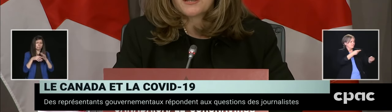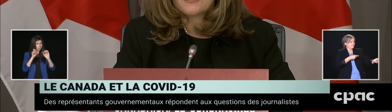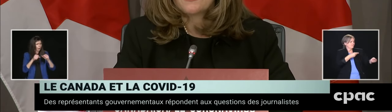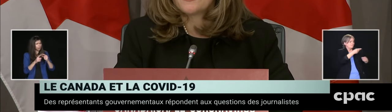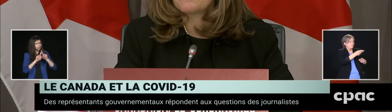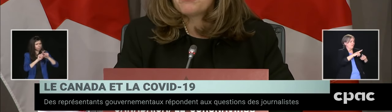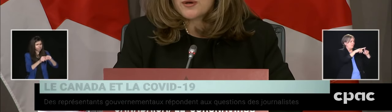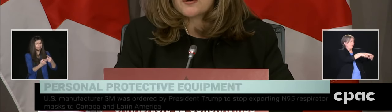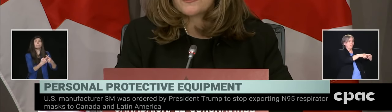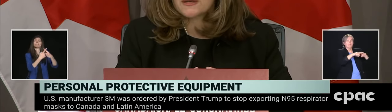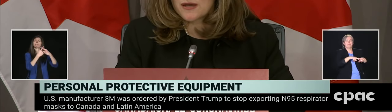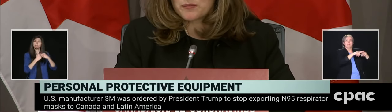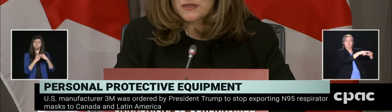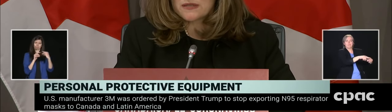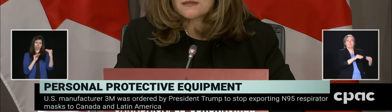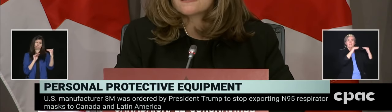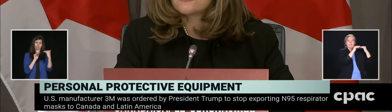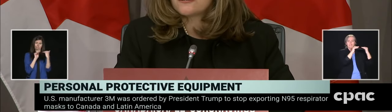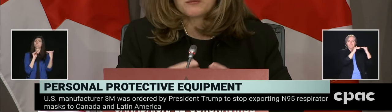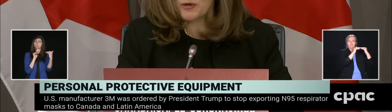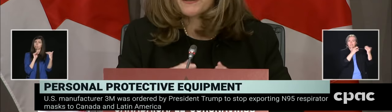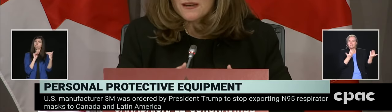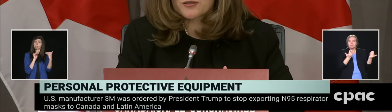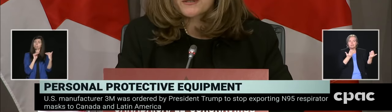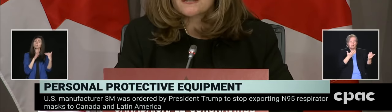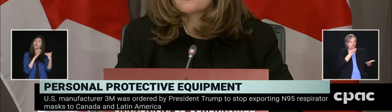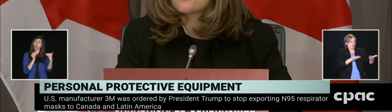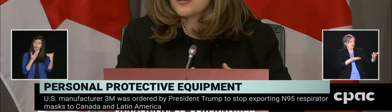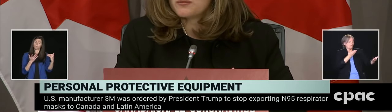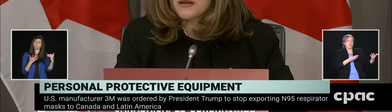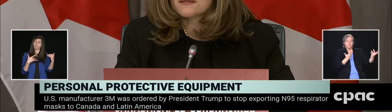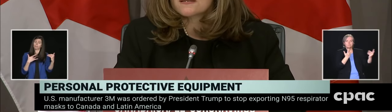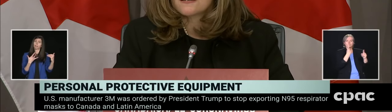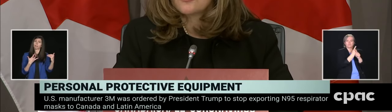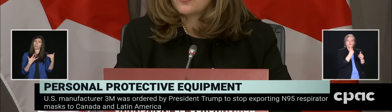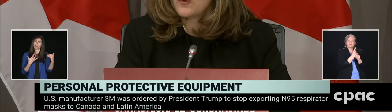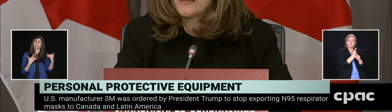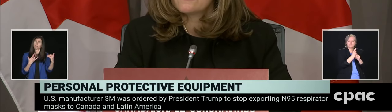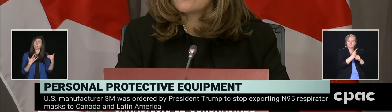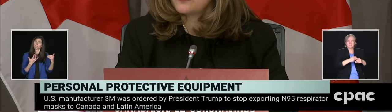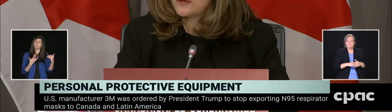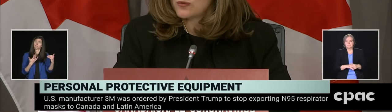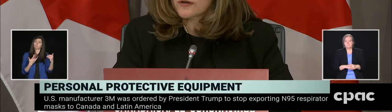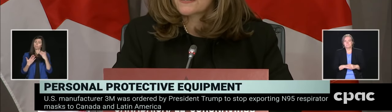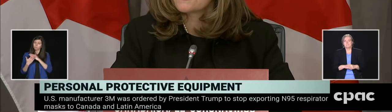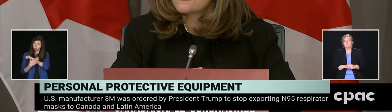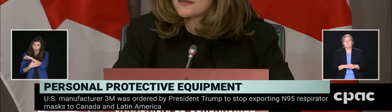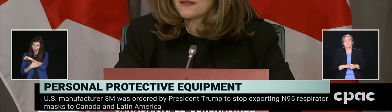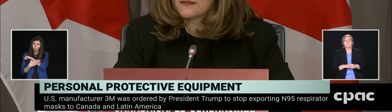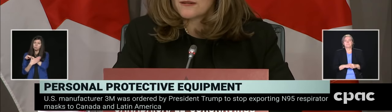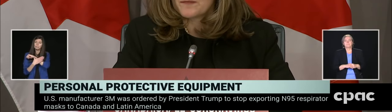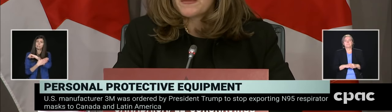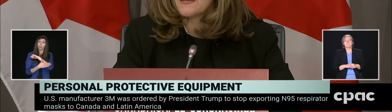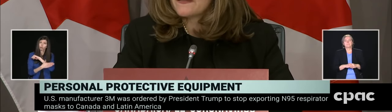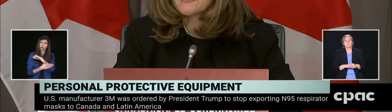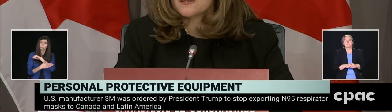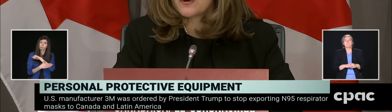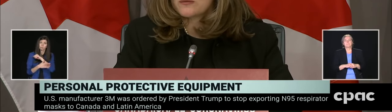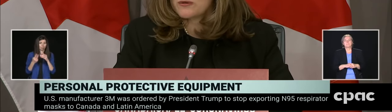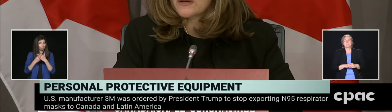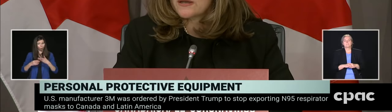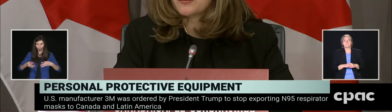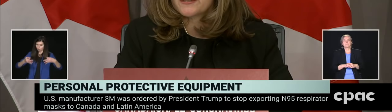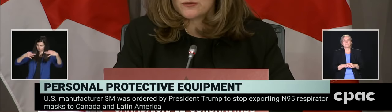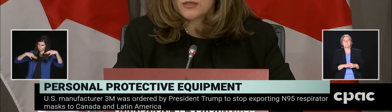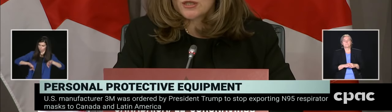relationship, and both countries do best when we work together. And that's